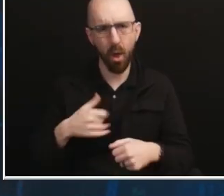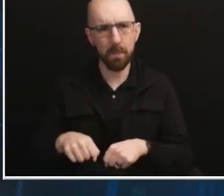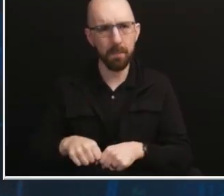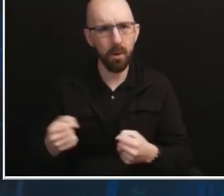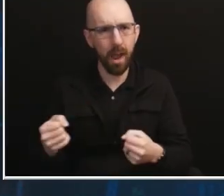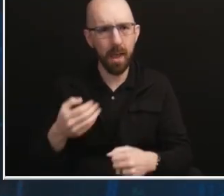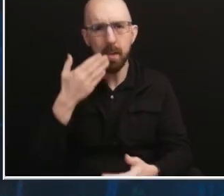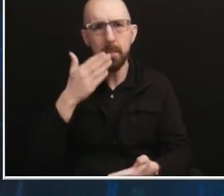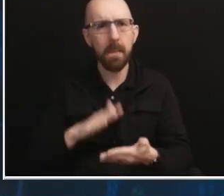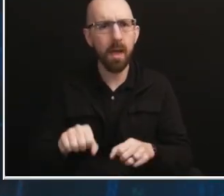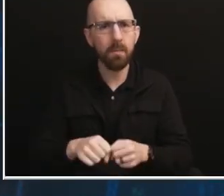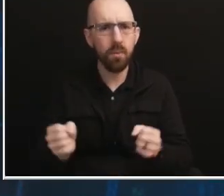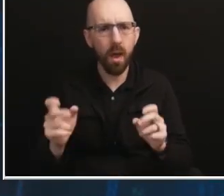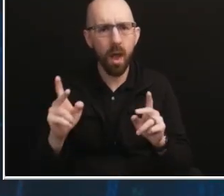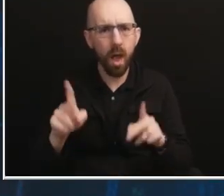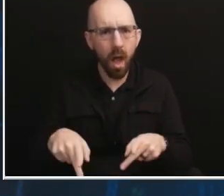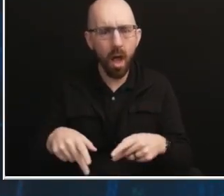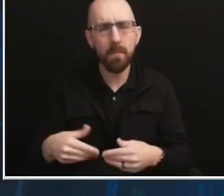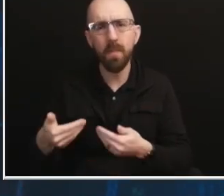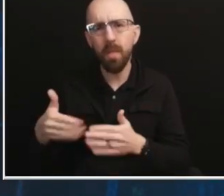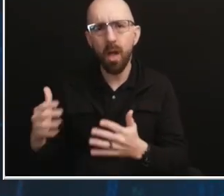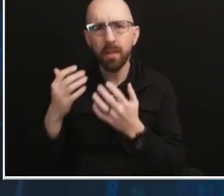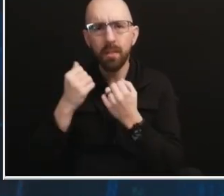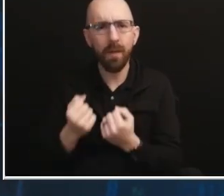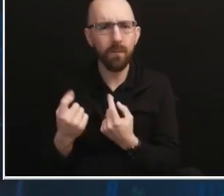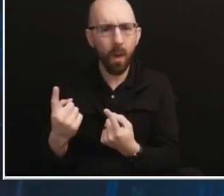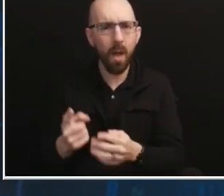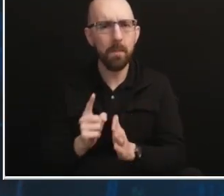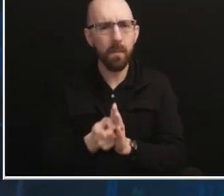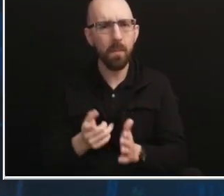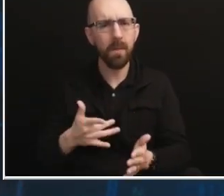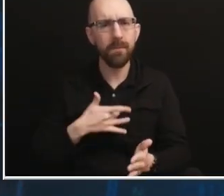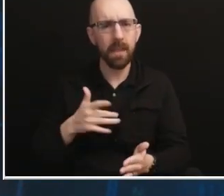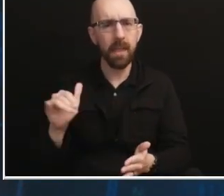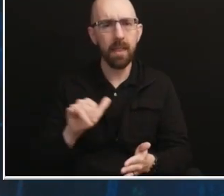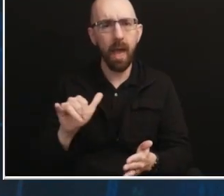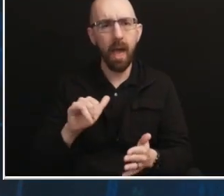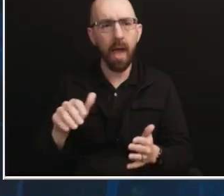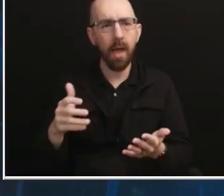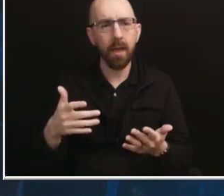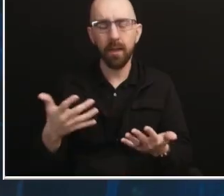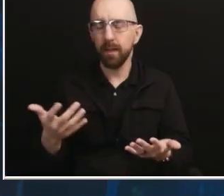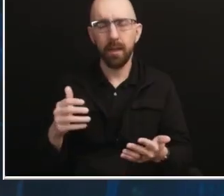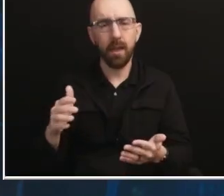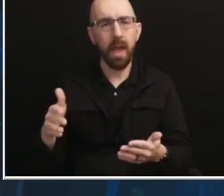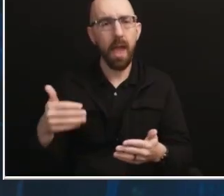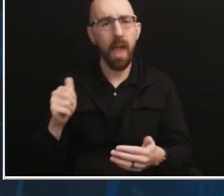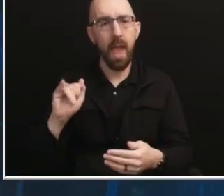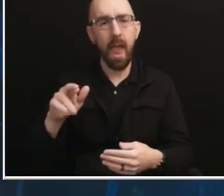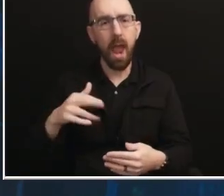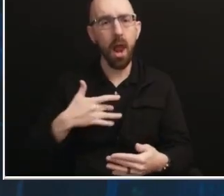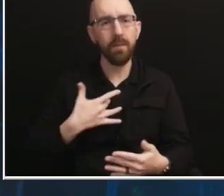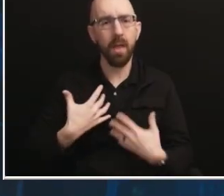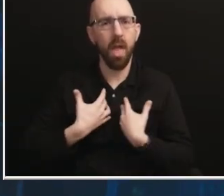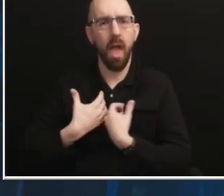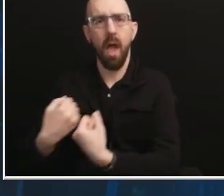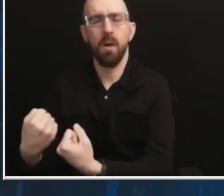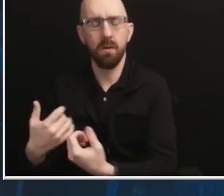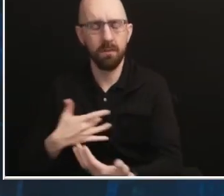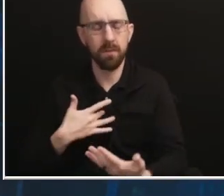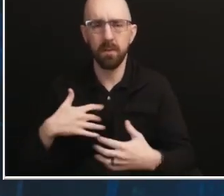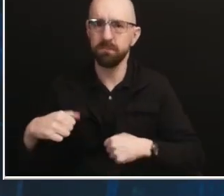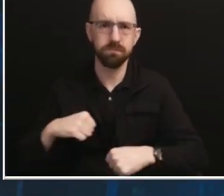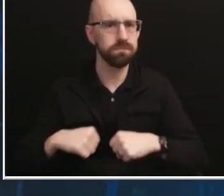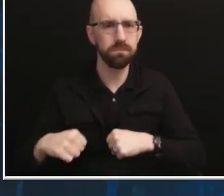the loss of a loved one, a moment that leaves you feeling like you've had the wind knocked out of you. But for some people,